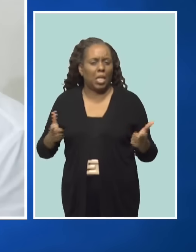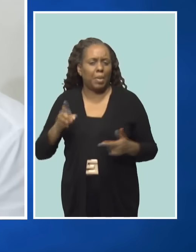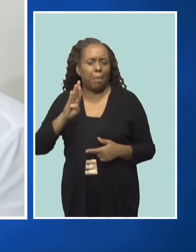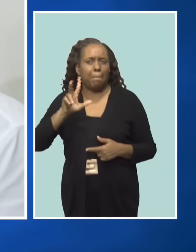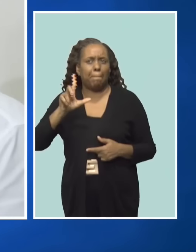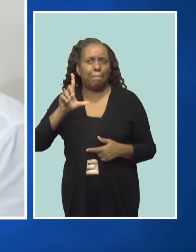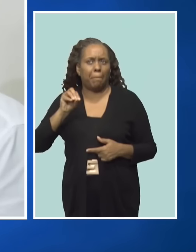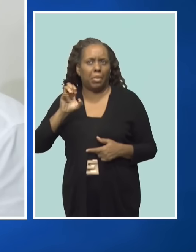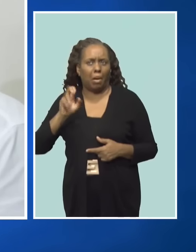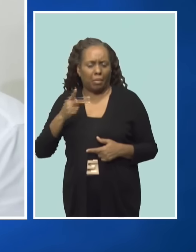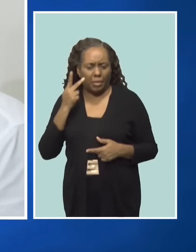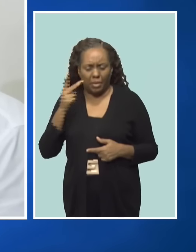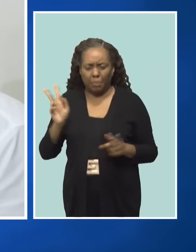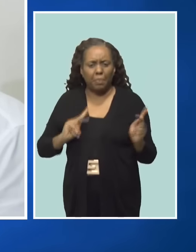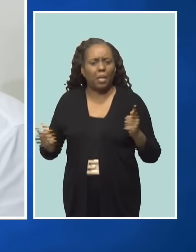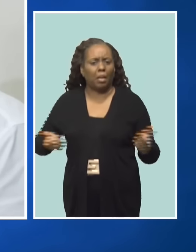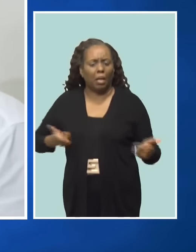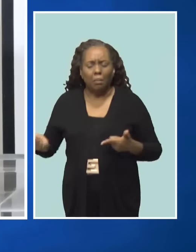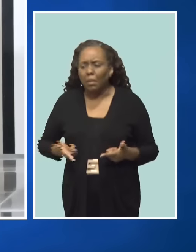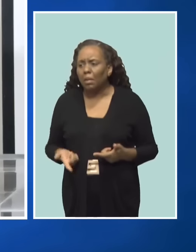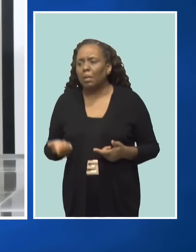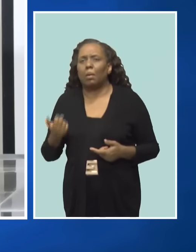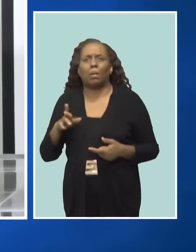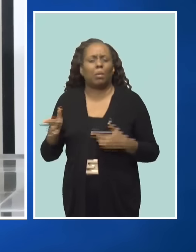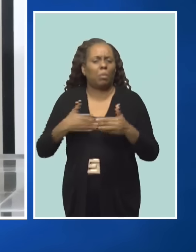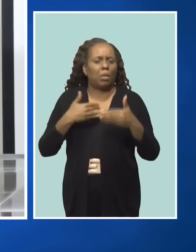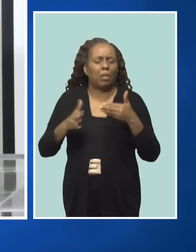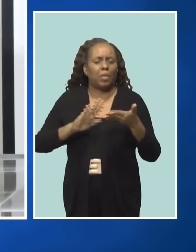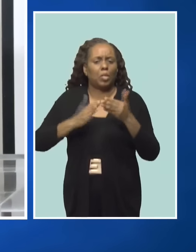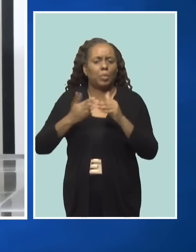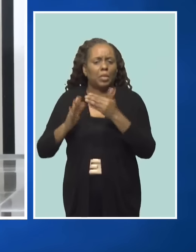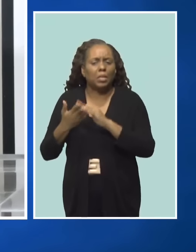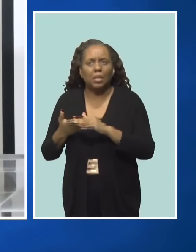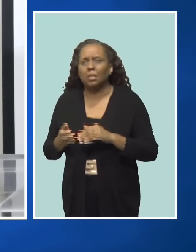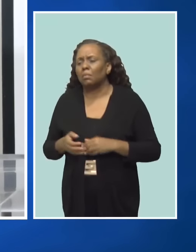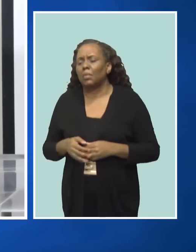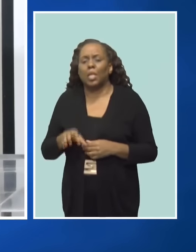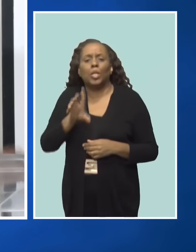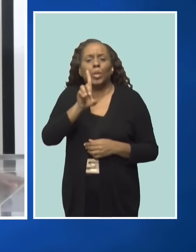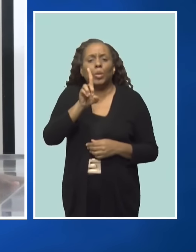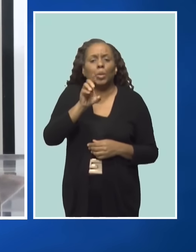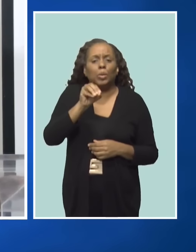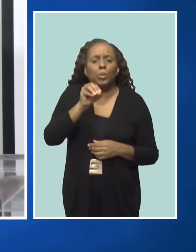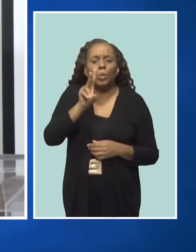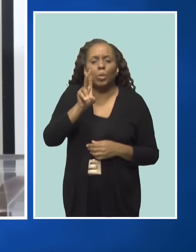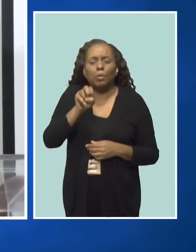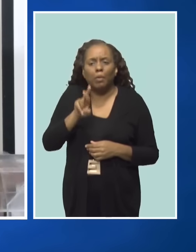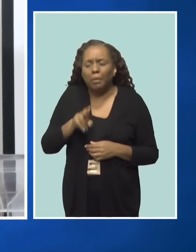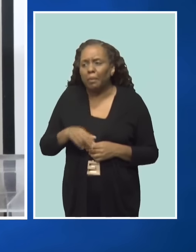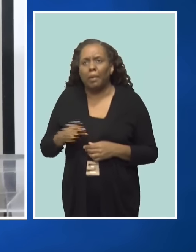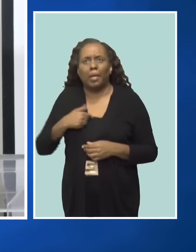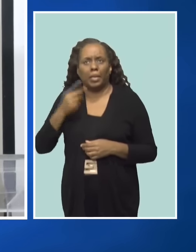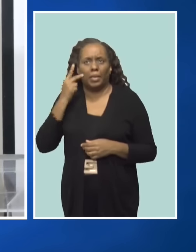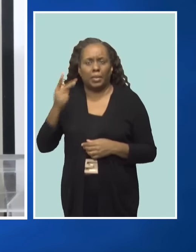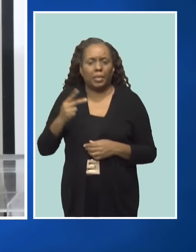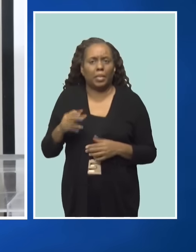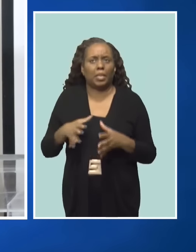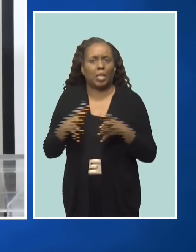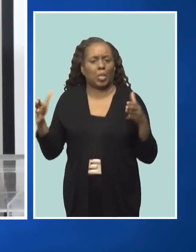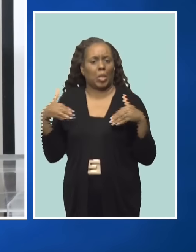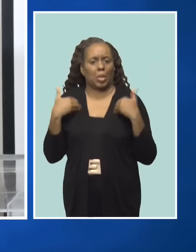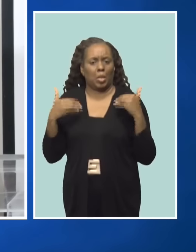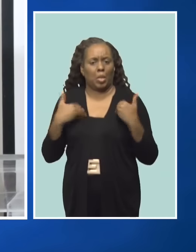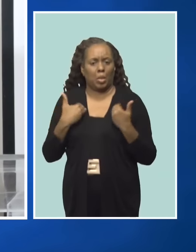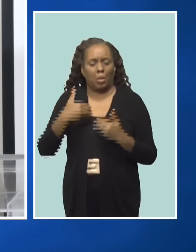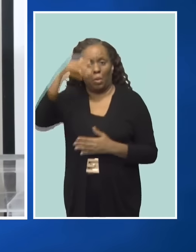way within the community that I am in, the majority of young men, the majority of those that